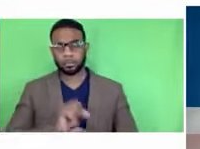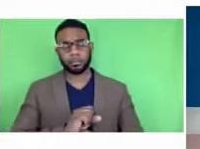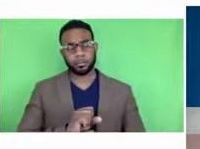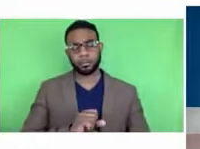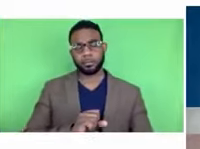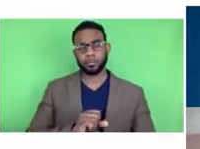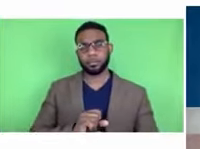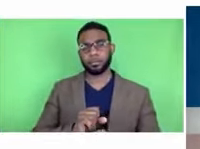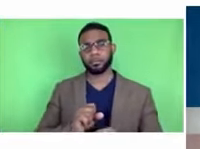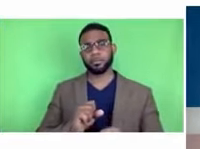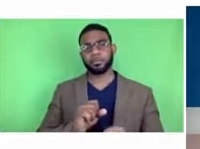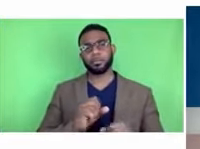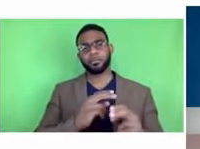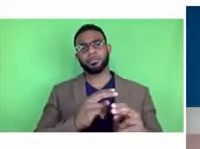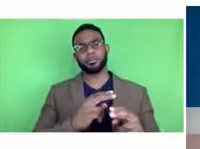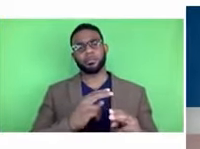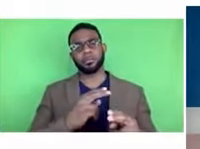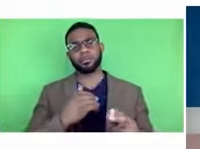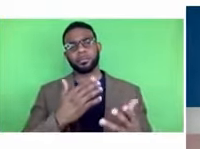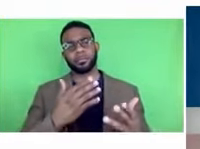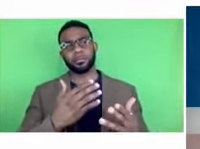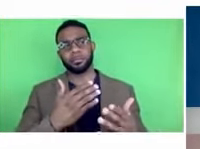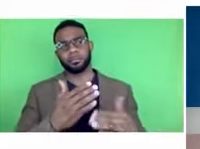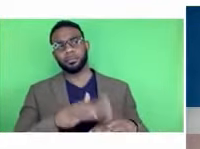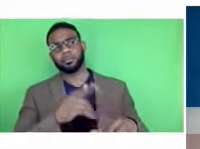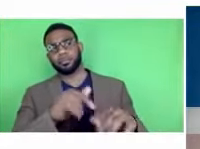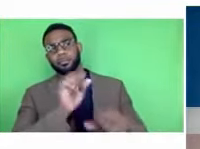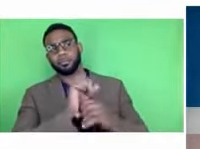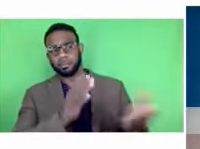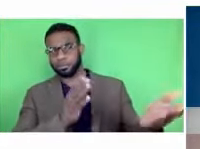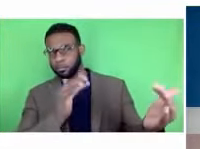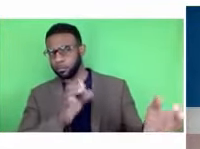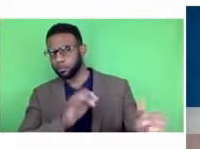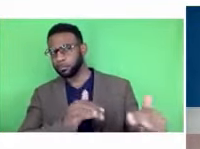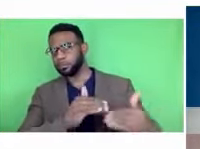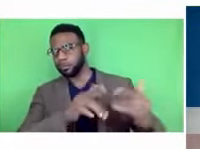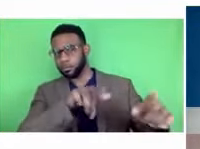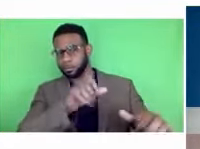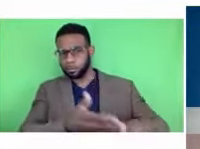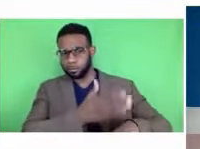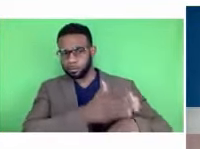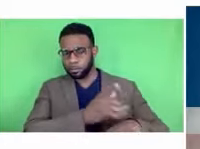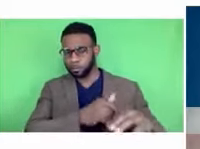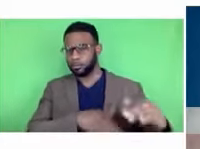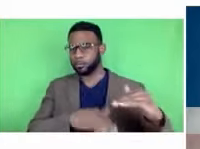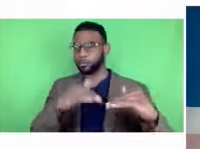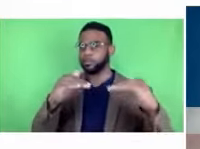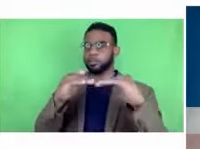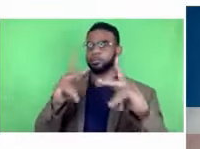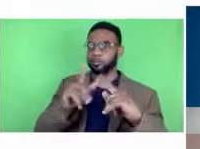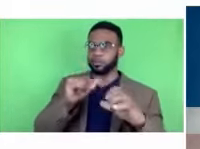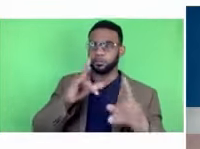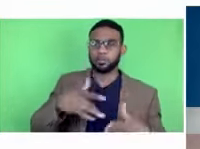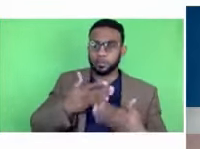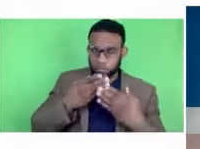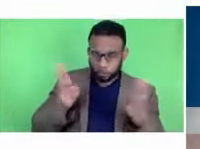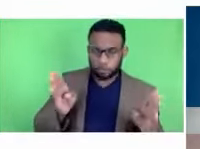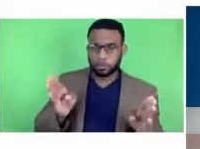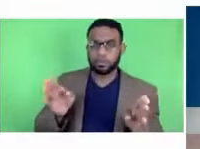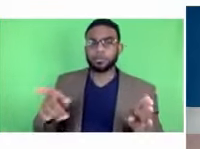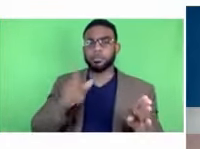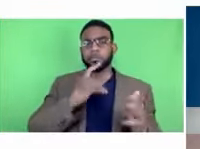call out to employers to hopefully, you know, do the steps that they need to do in order to get to a place where people do feel like they